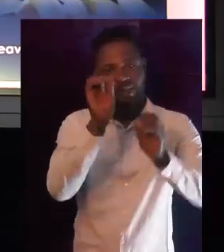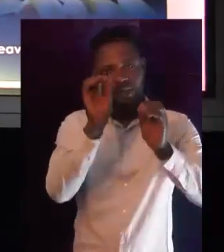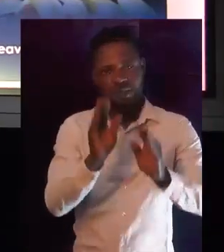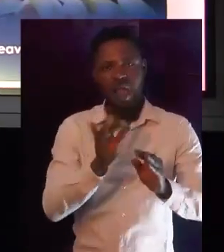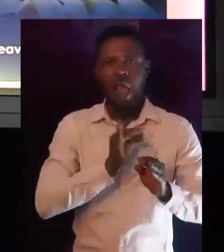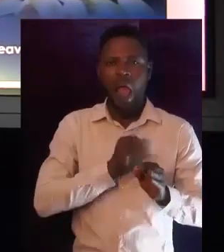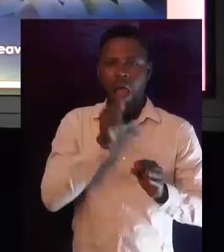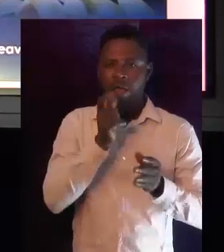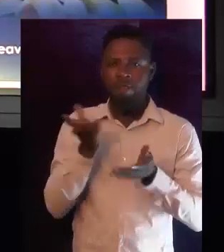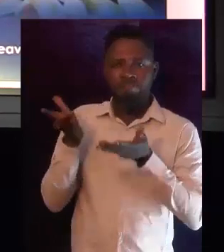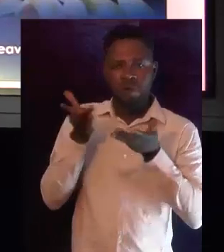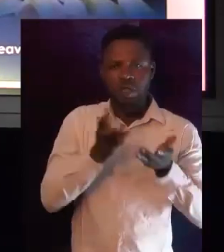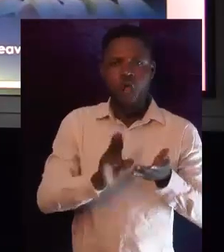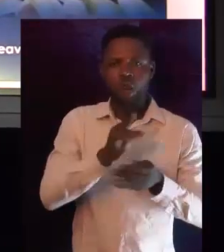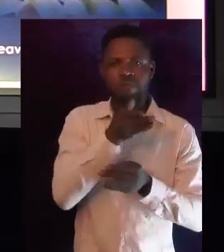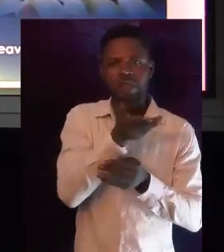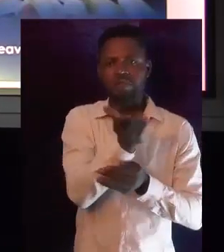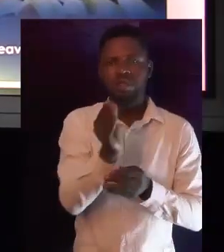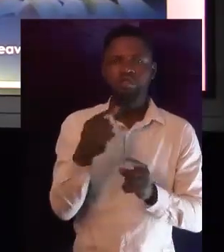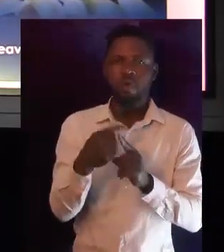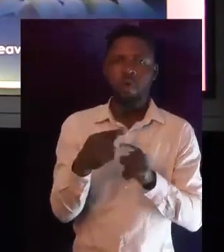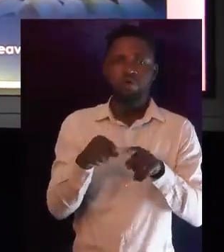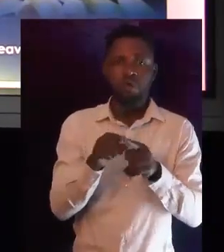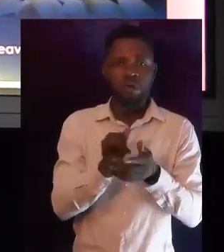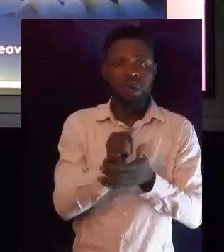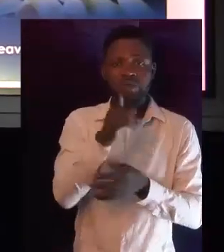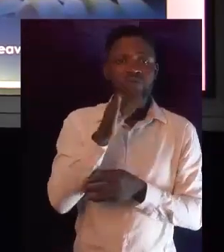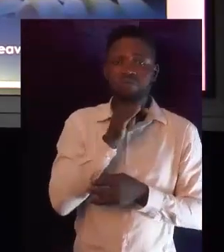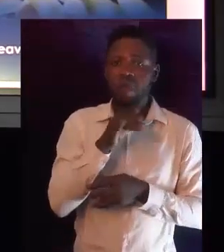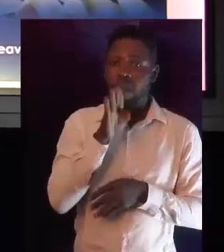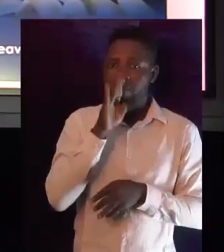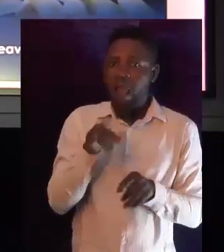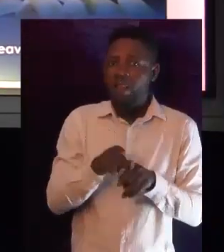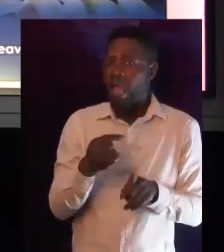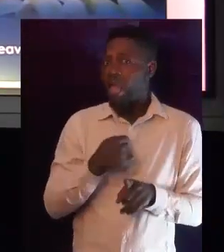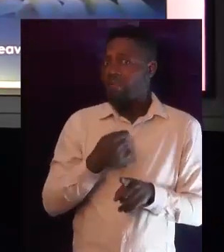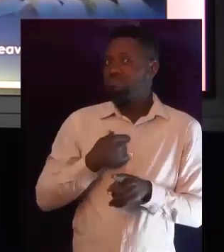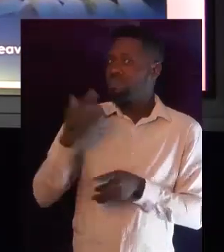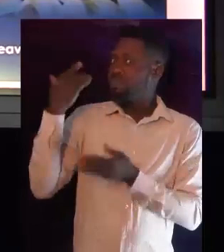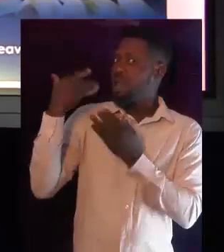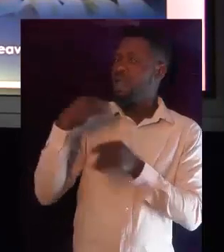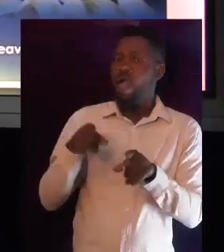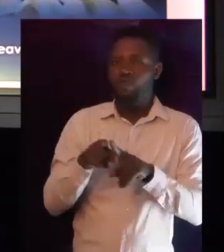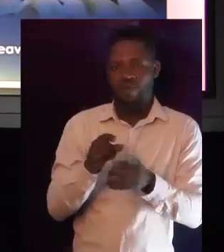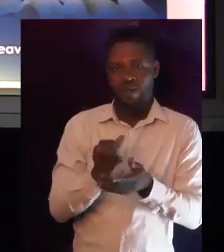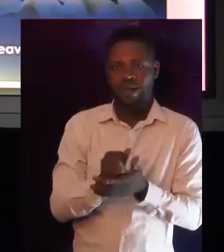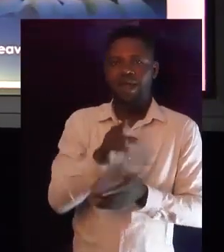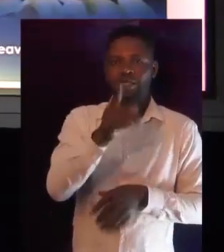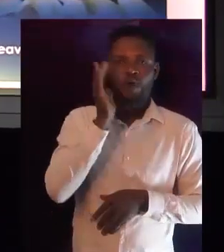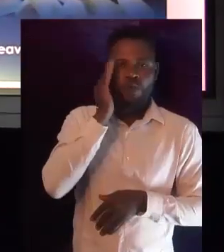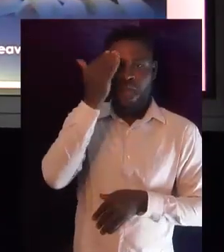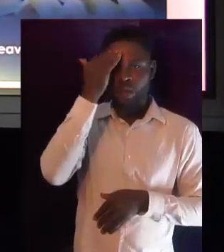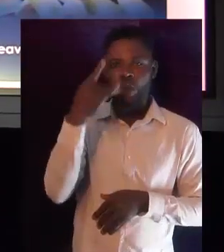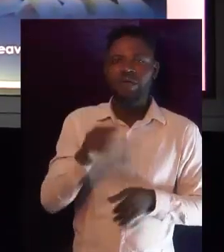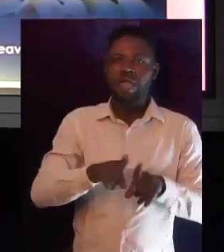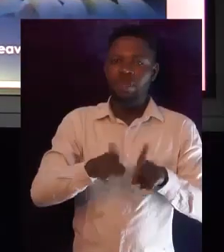teacher, I am bringing up these words so that you will not be in the same shoes like Auntie Fumi then, so that you